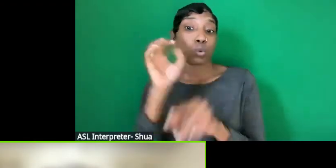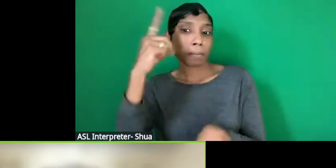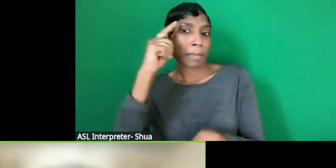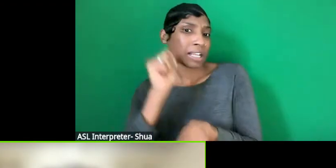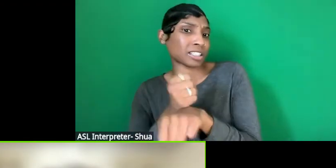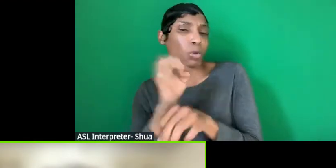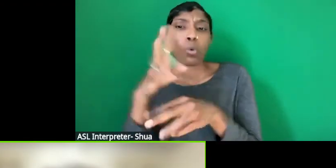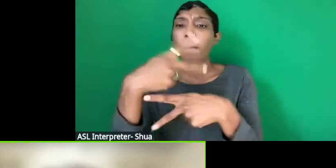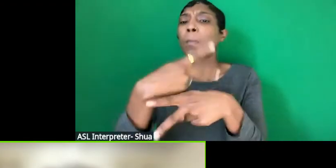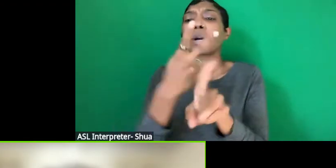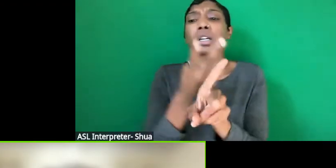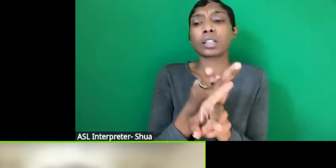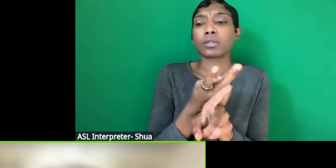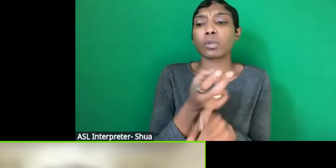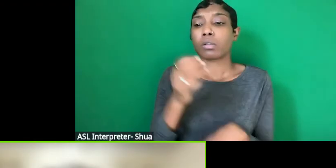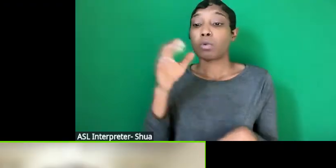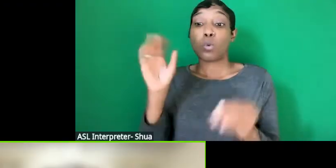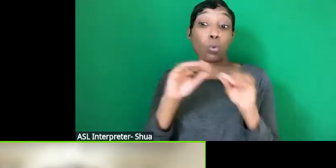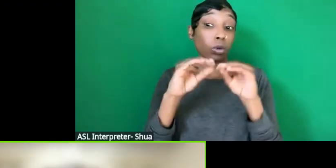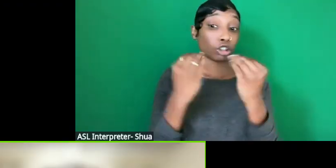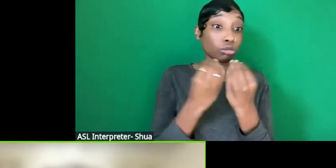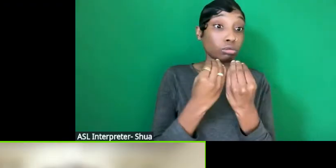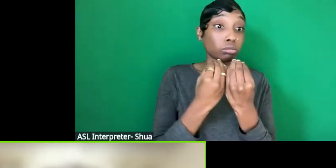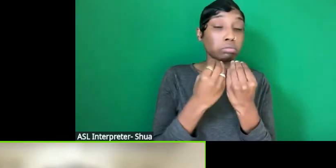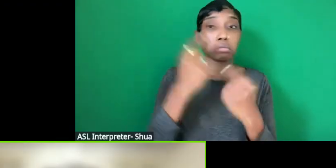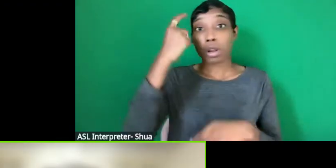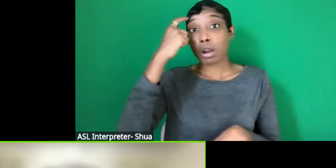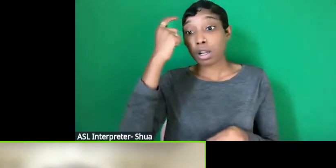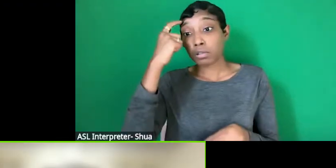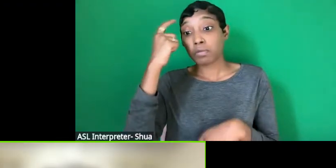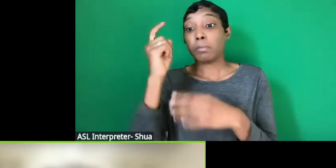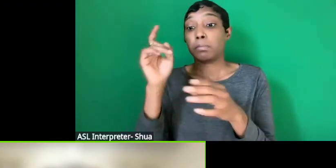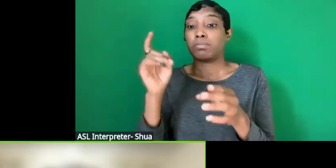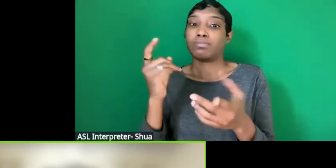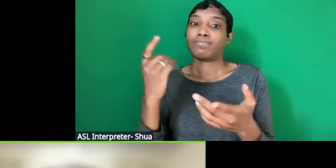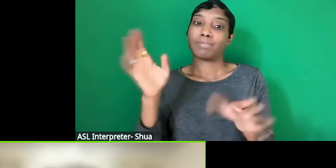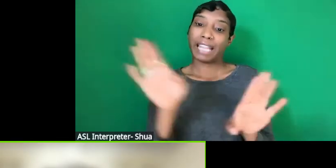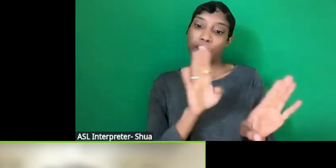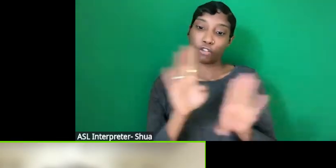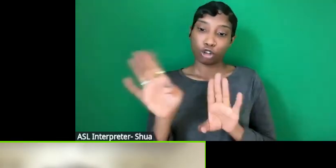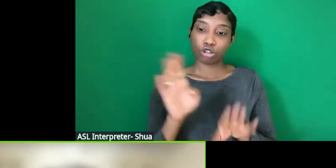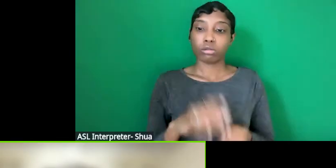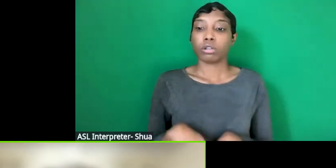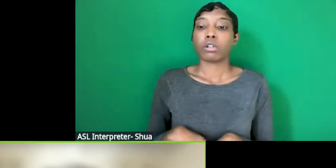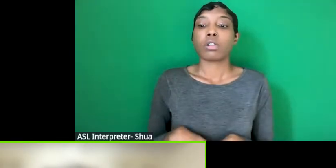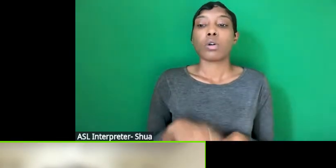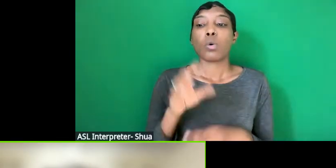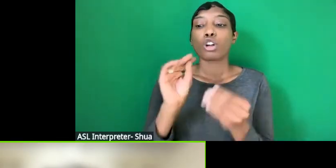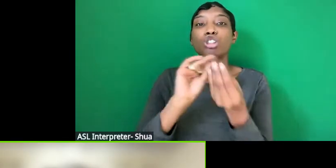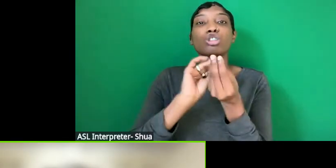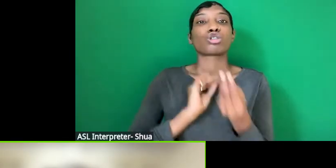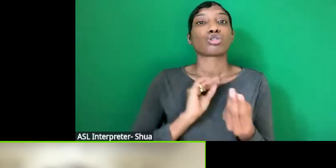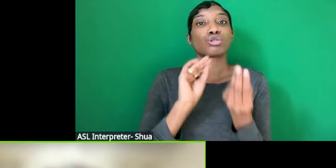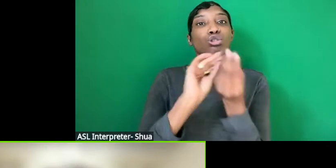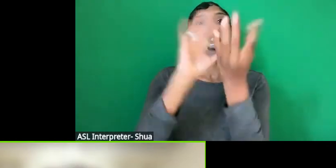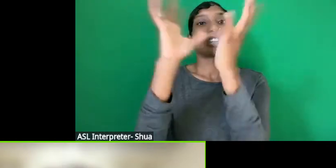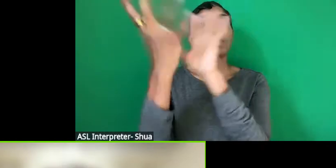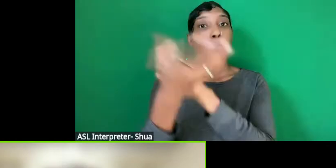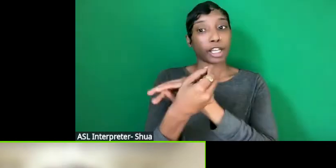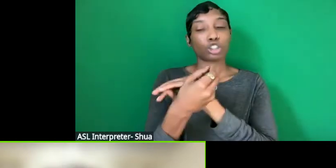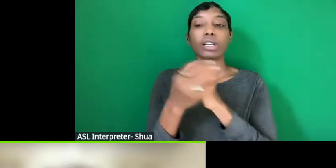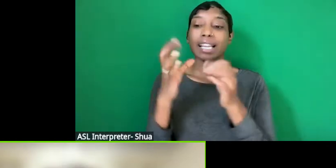organization, cognitive behavior, transformation and success, and doulas,